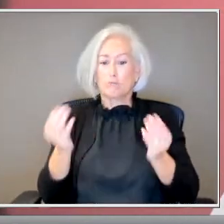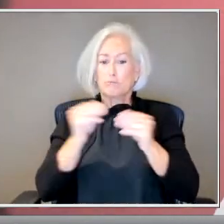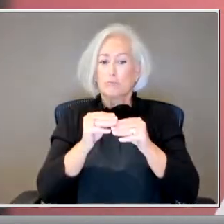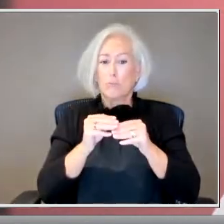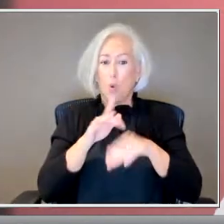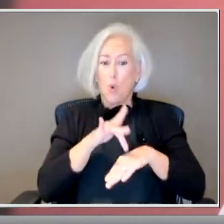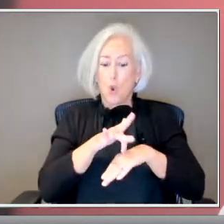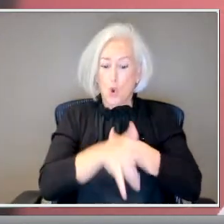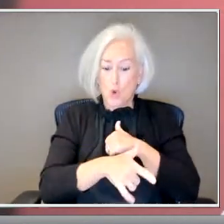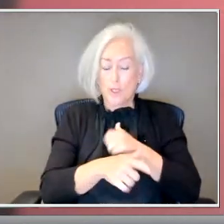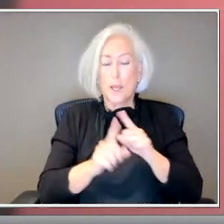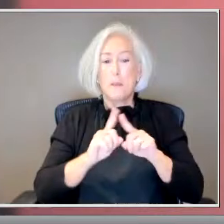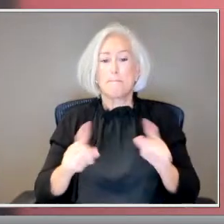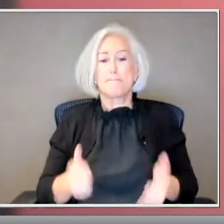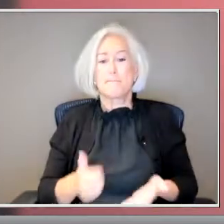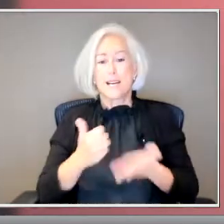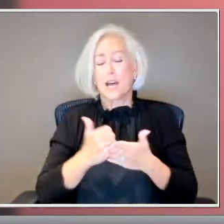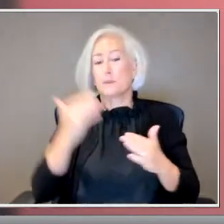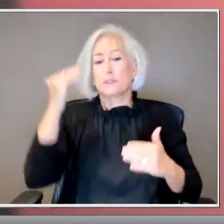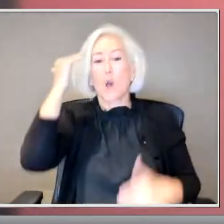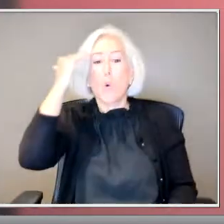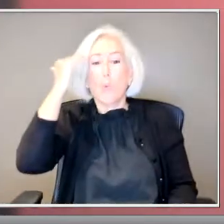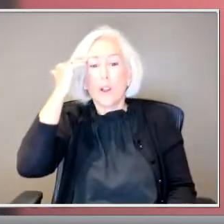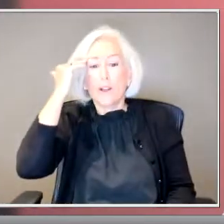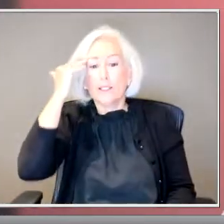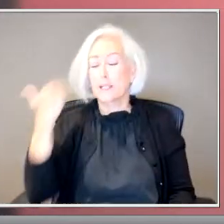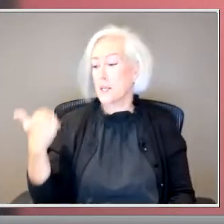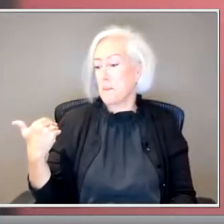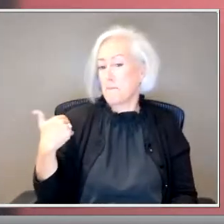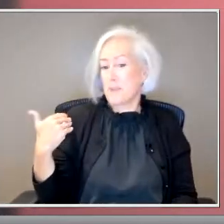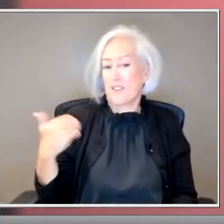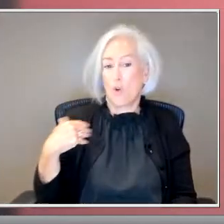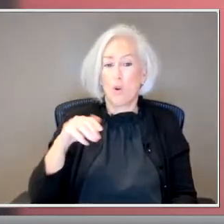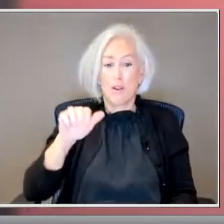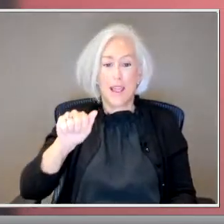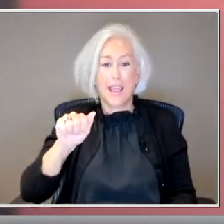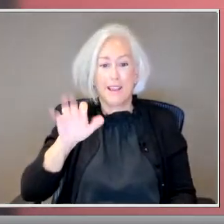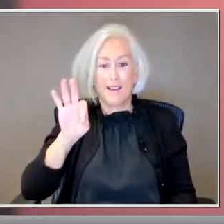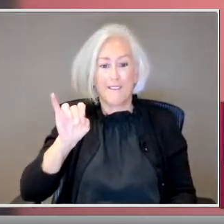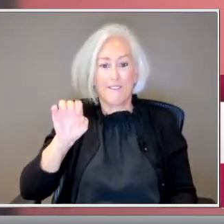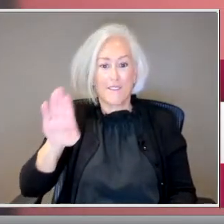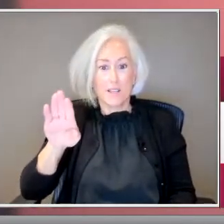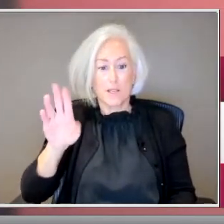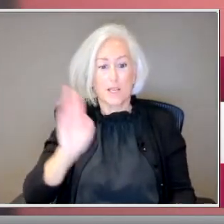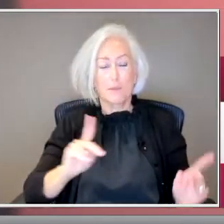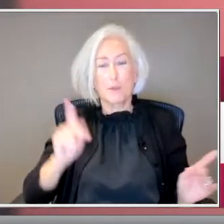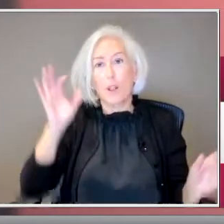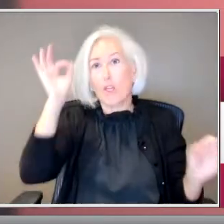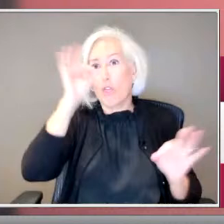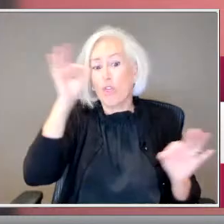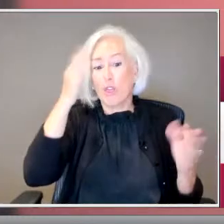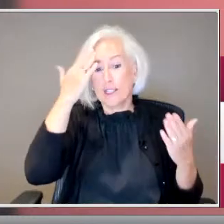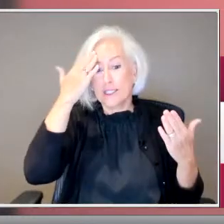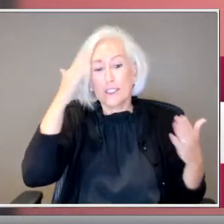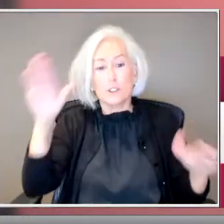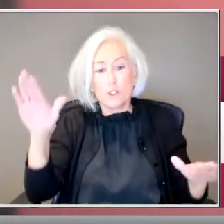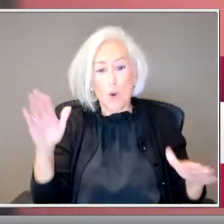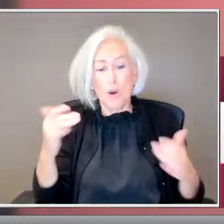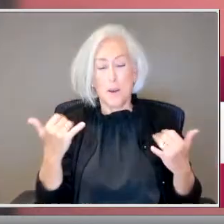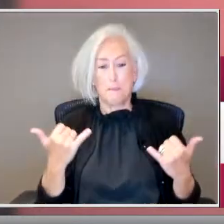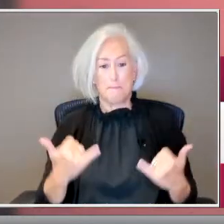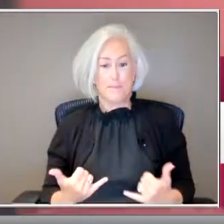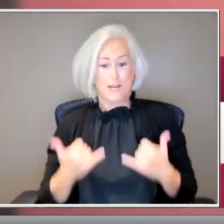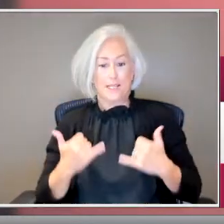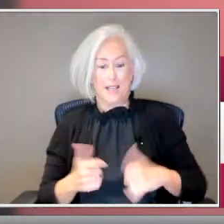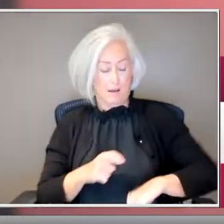awareness. People didn't know what AFib was before, and now everyone knows what AFib is, and Right. every time and the watch penetration in the